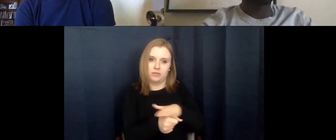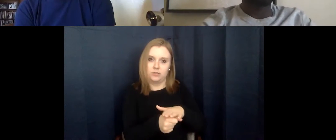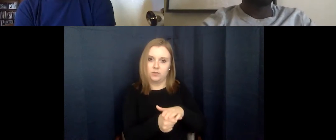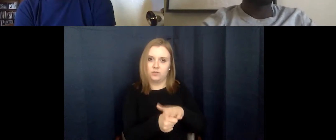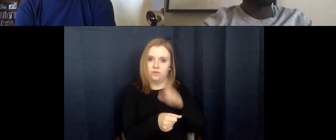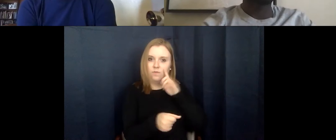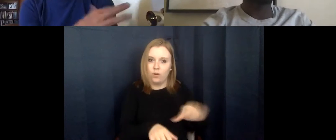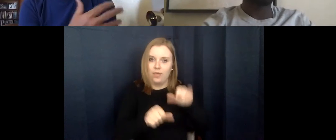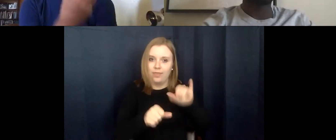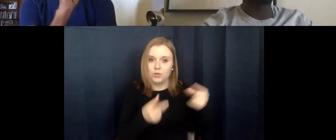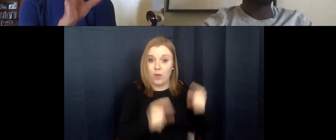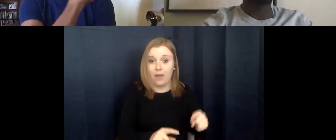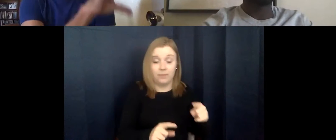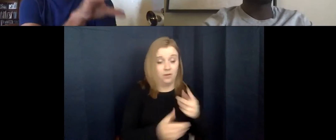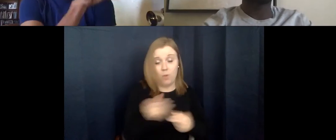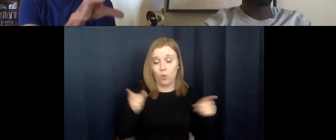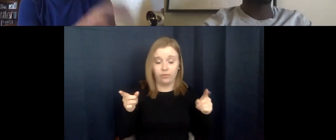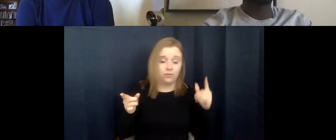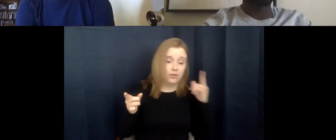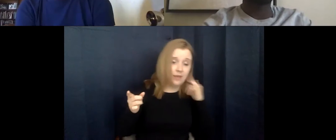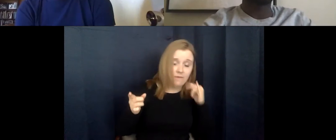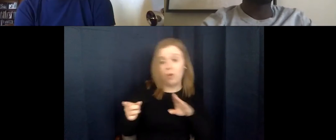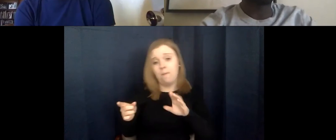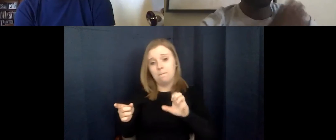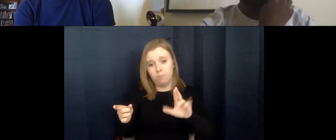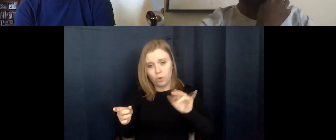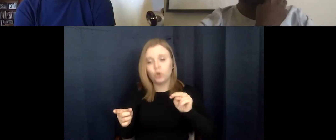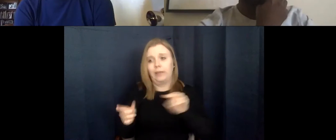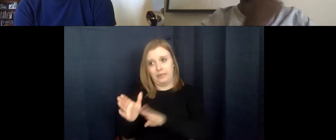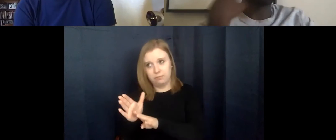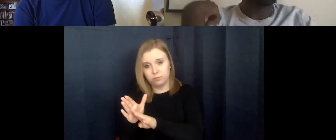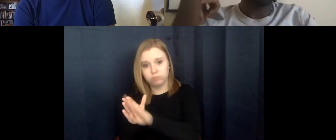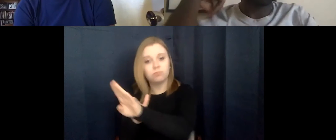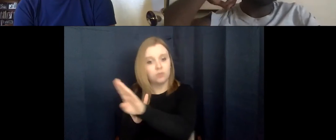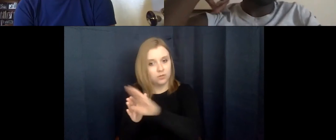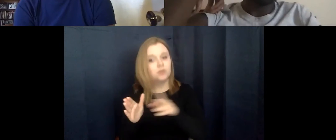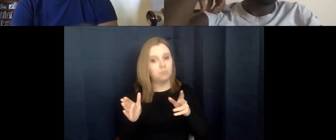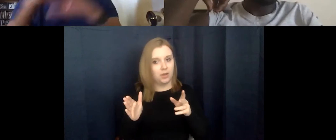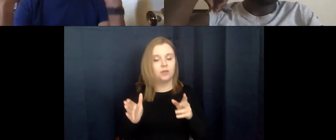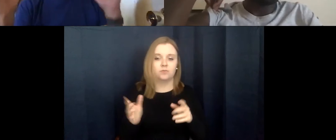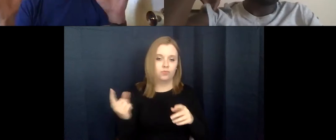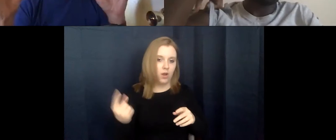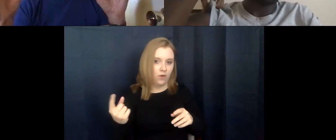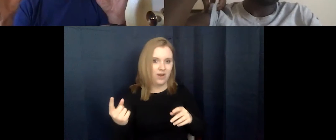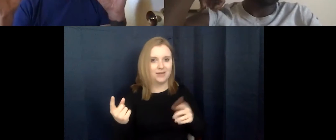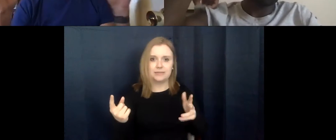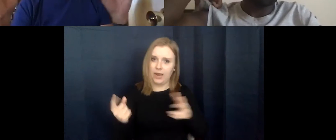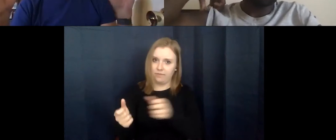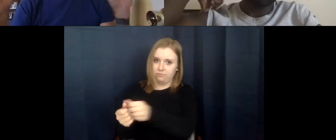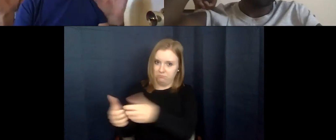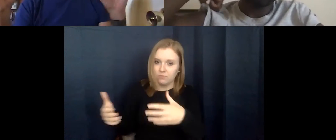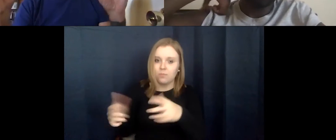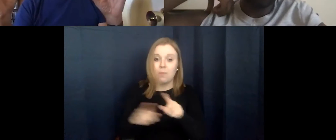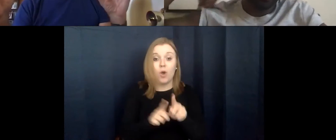in California, in both places. I mean, Berlin has really taken it on, but and it's kind of exploded, but also Berlin